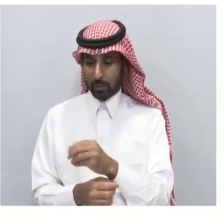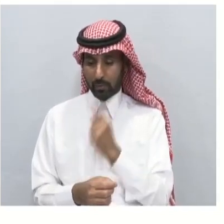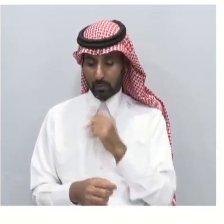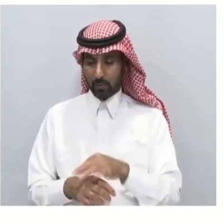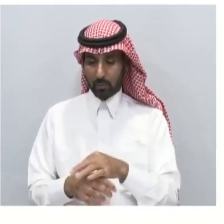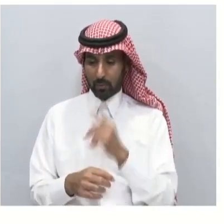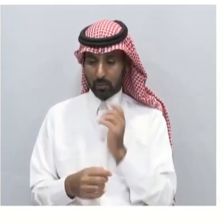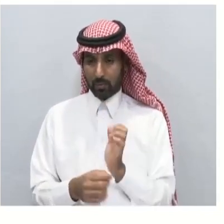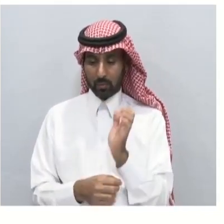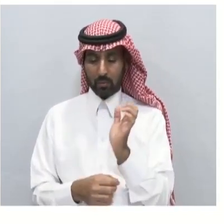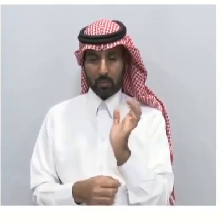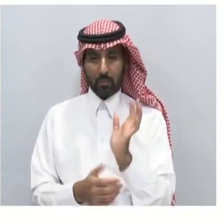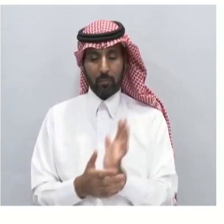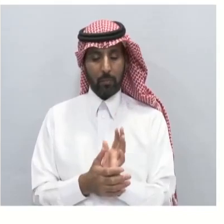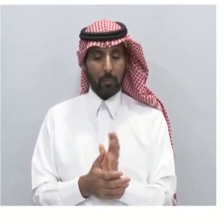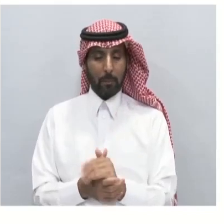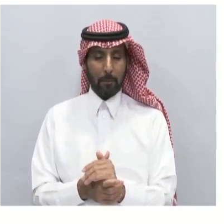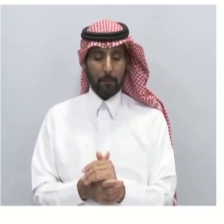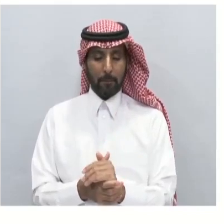to tip. Okay,